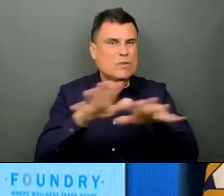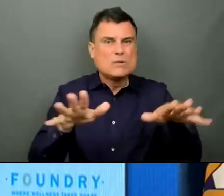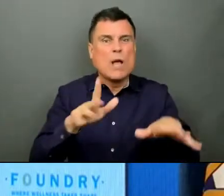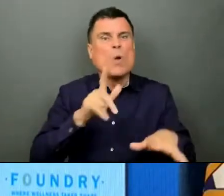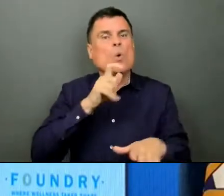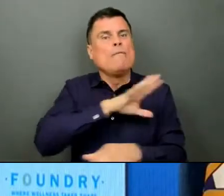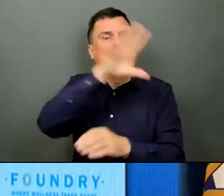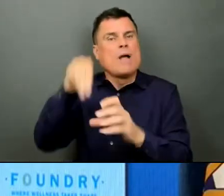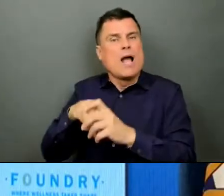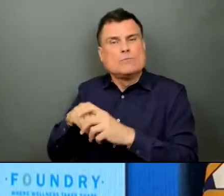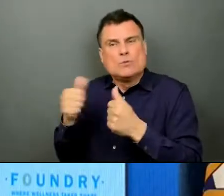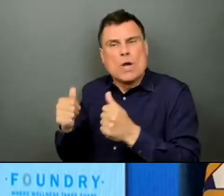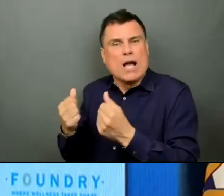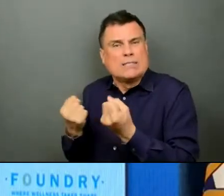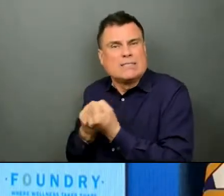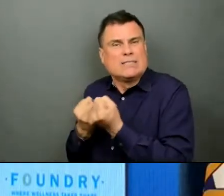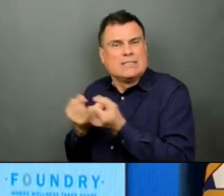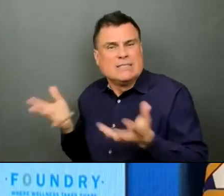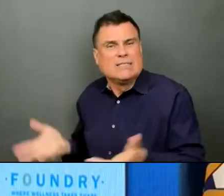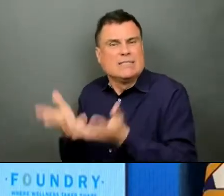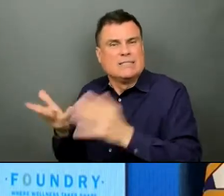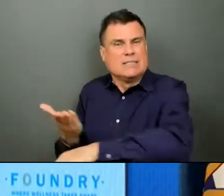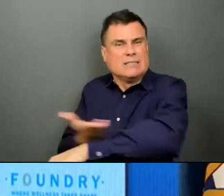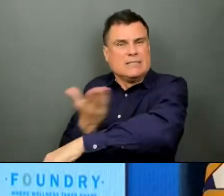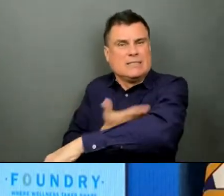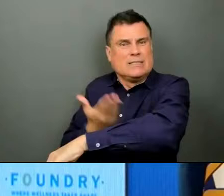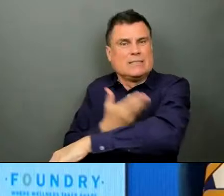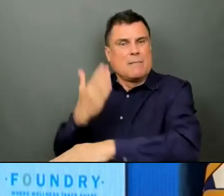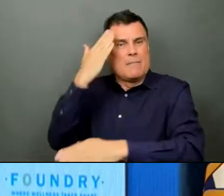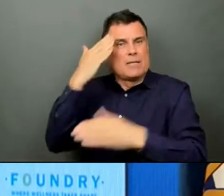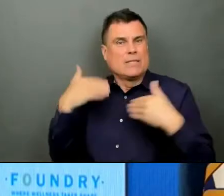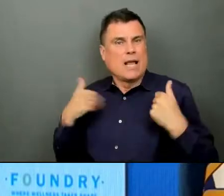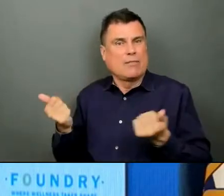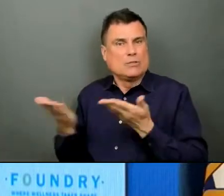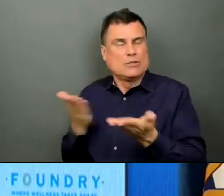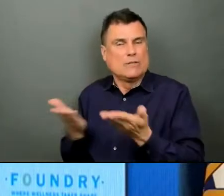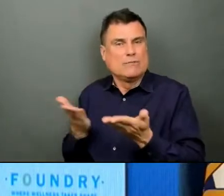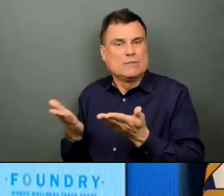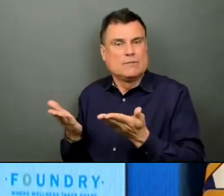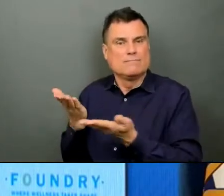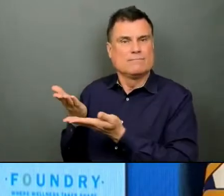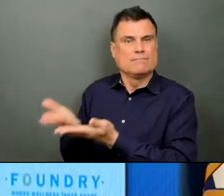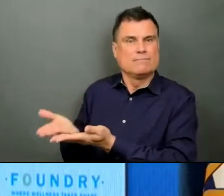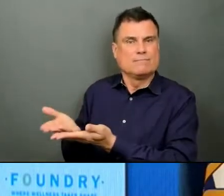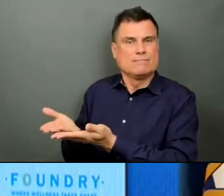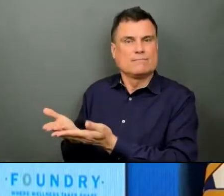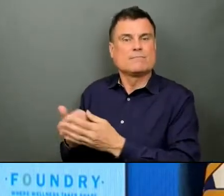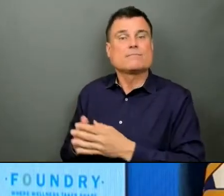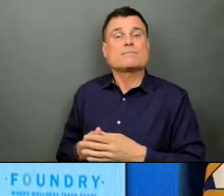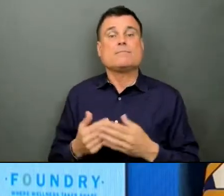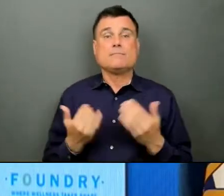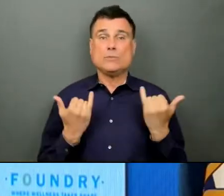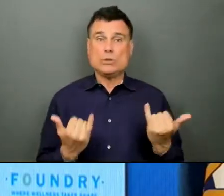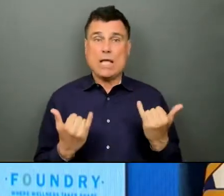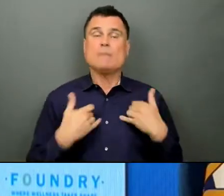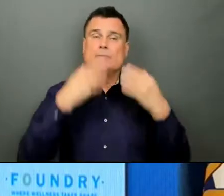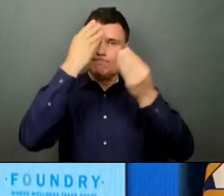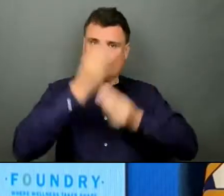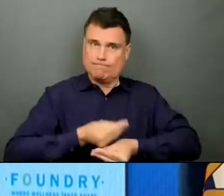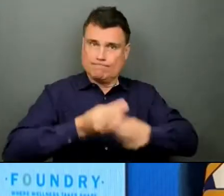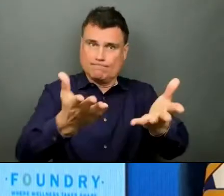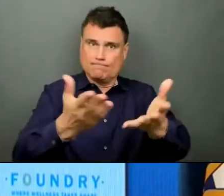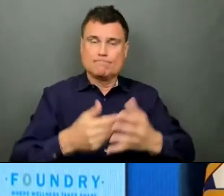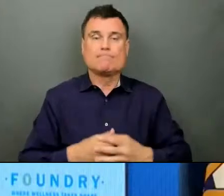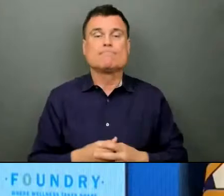one of the many commitments that we are making to connect youth to social services and those vital